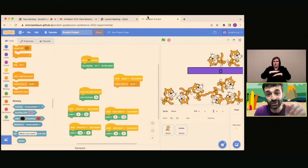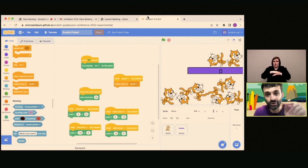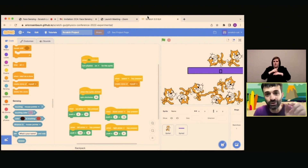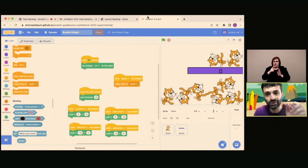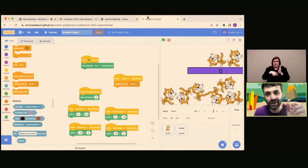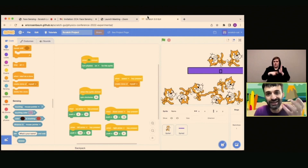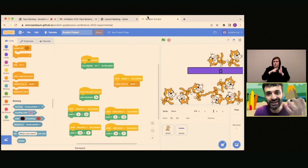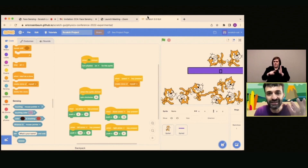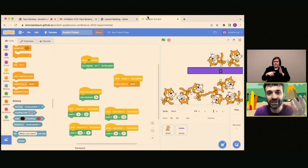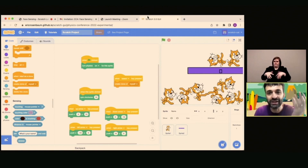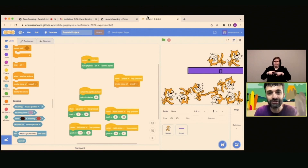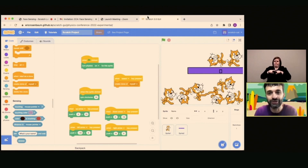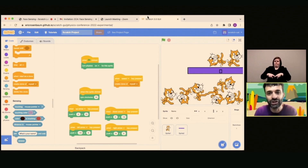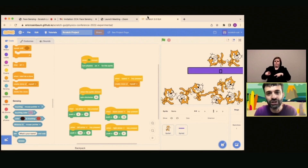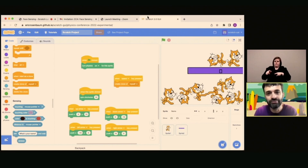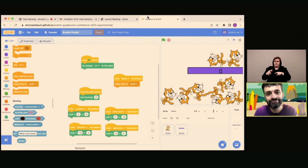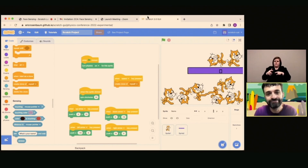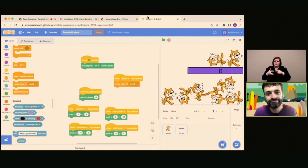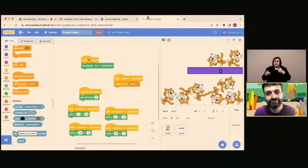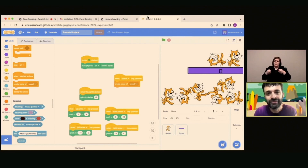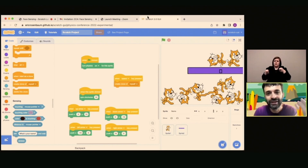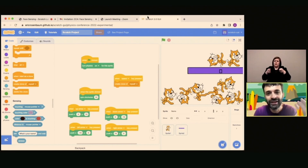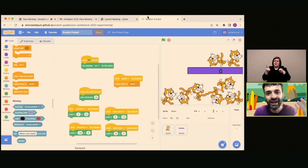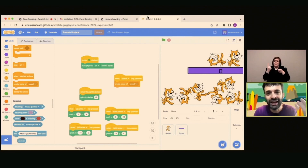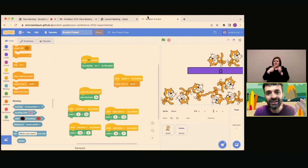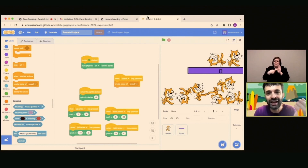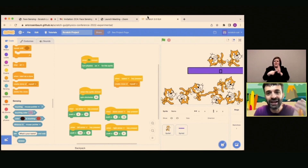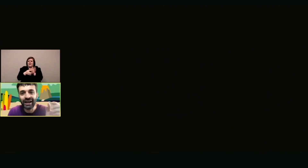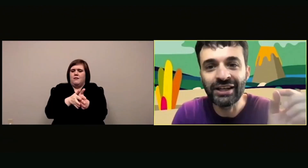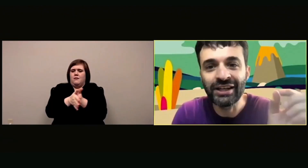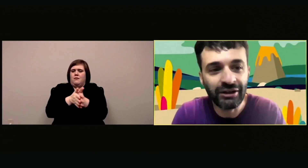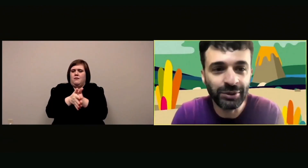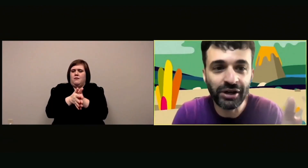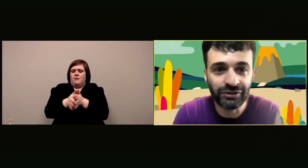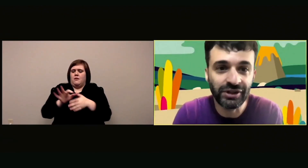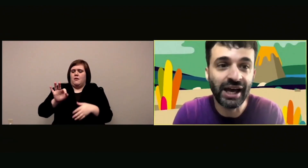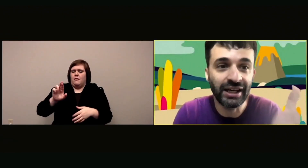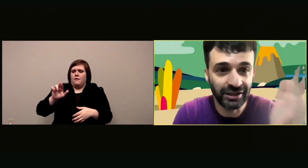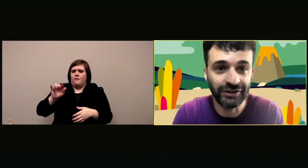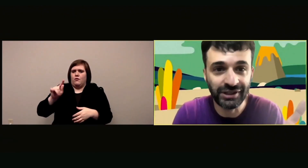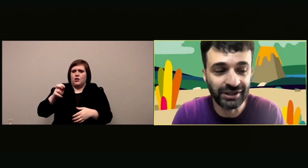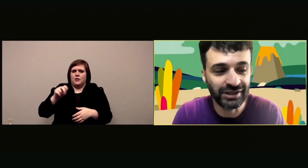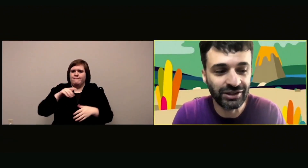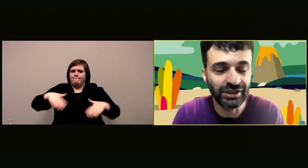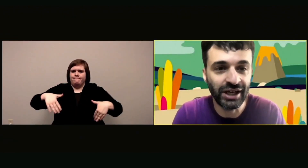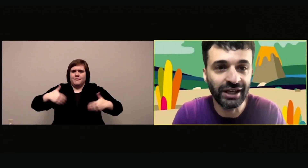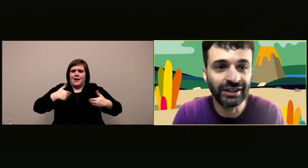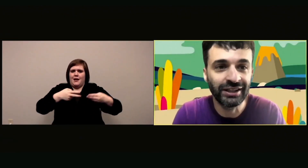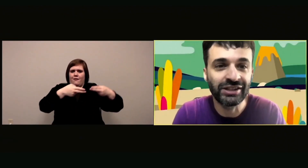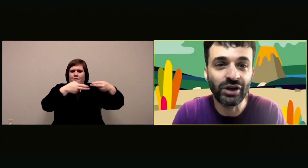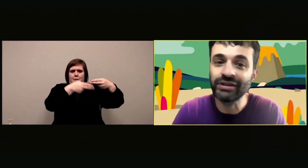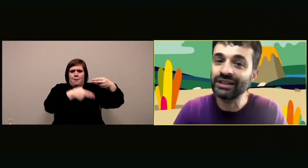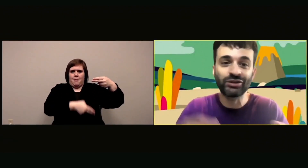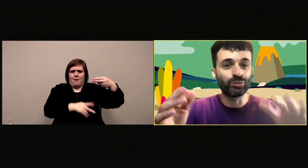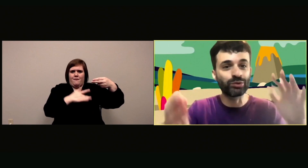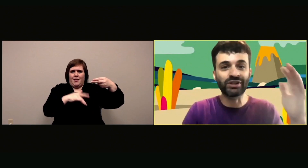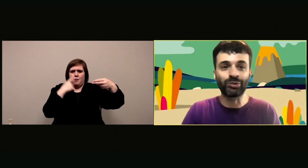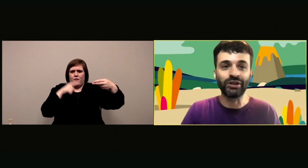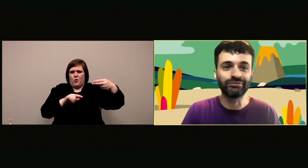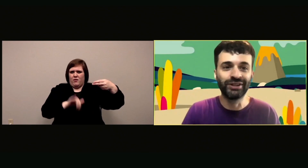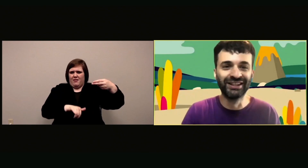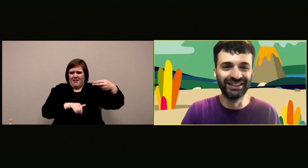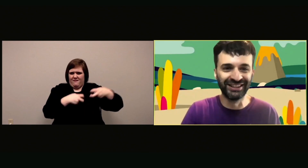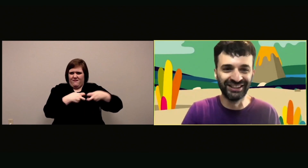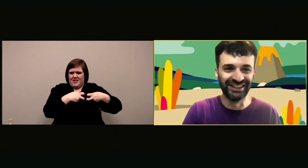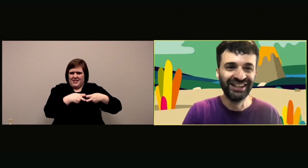able to control, I think, something like friction. And that I don't have blocks for that in the physics extension yet. And so everything is super